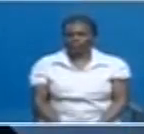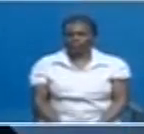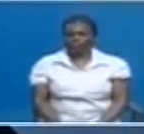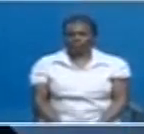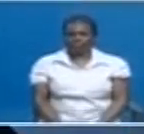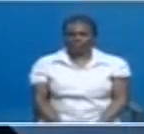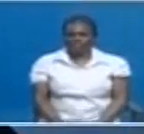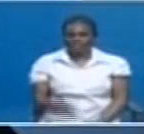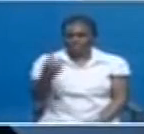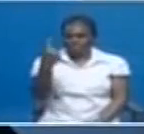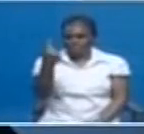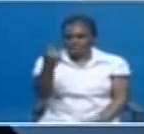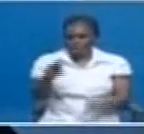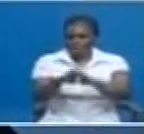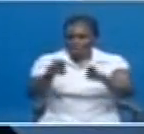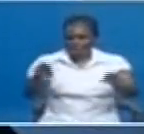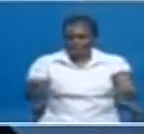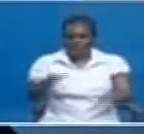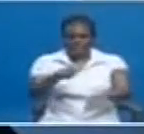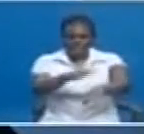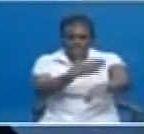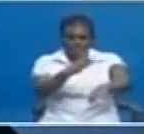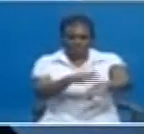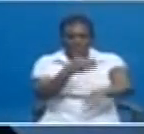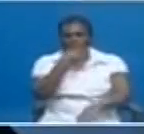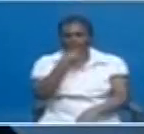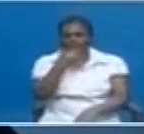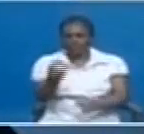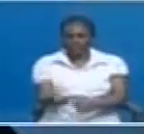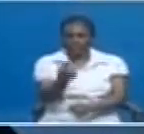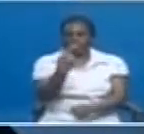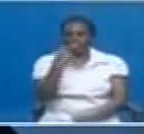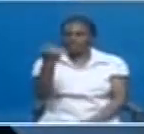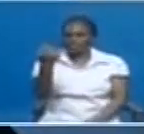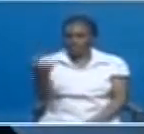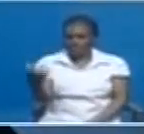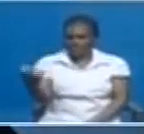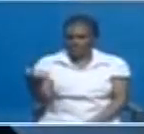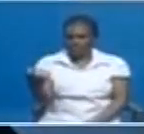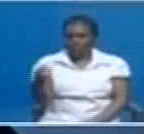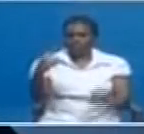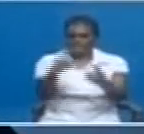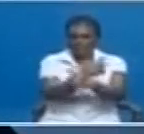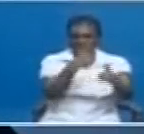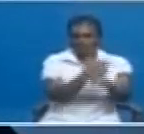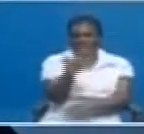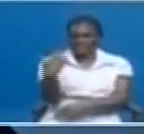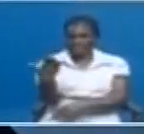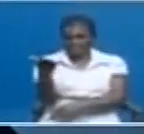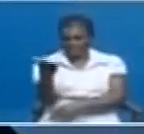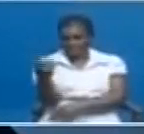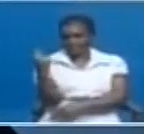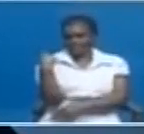On his small plot of land in Kikuyu, Peter Shege grows tomatoes, barley, lettuce and strawberries